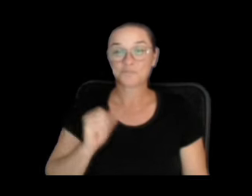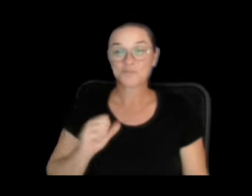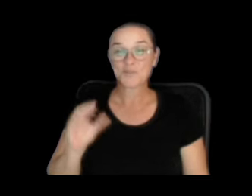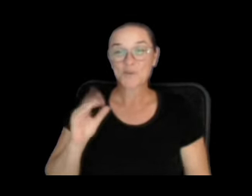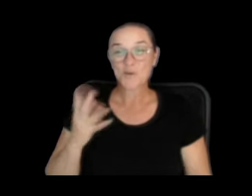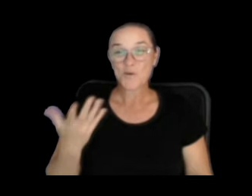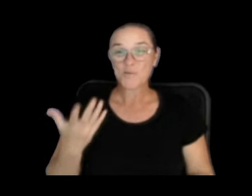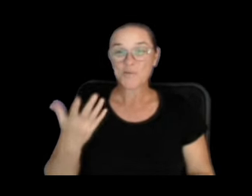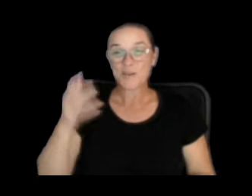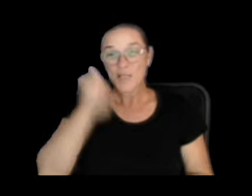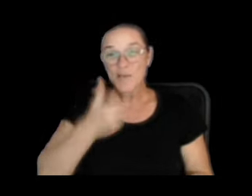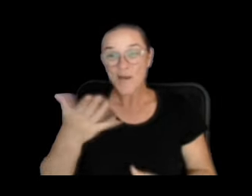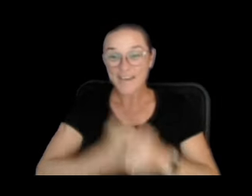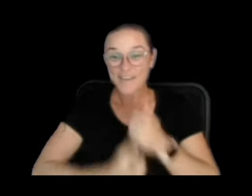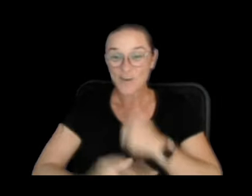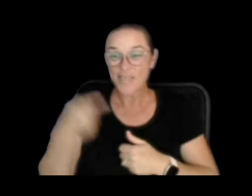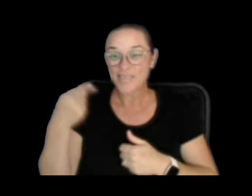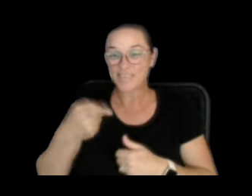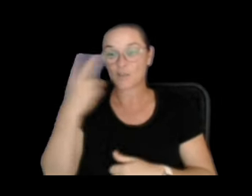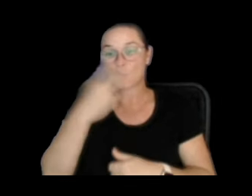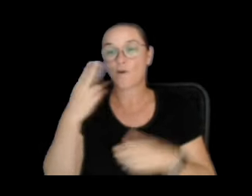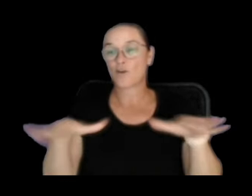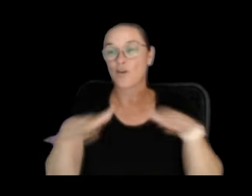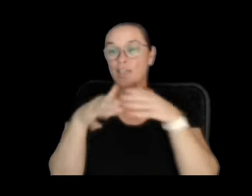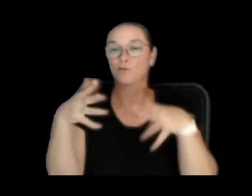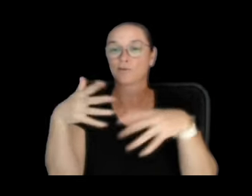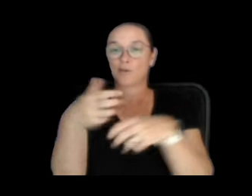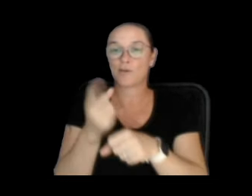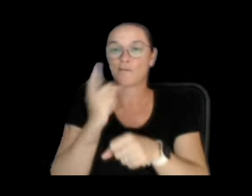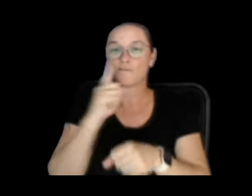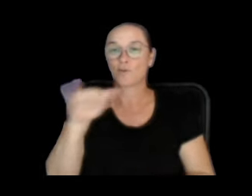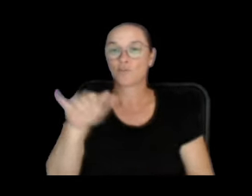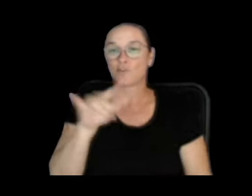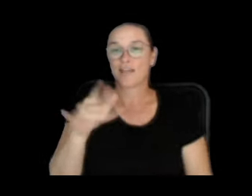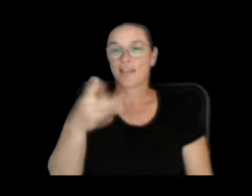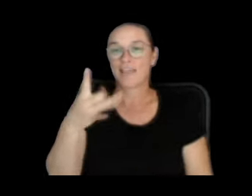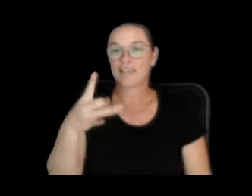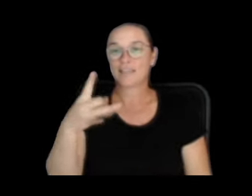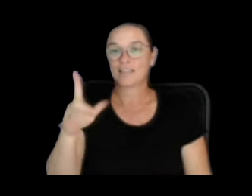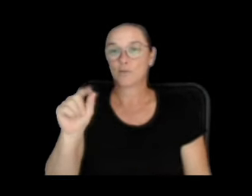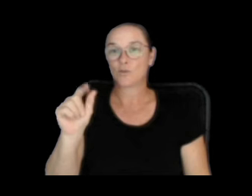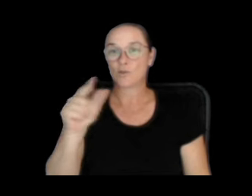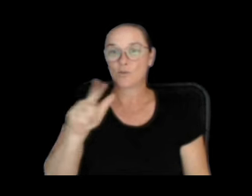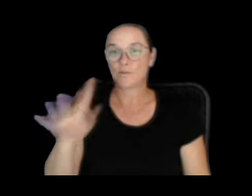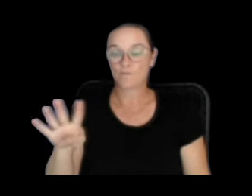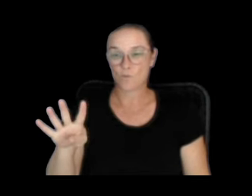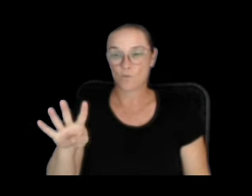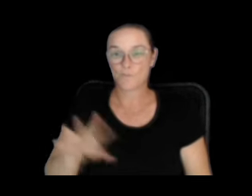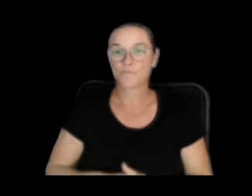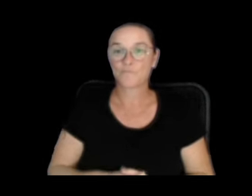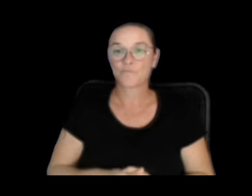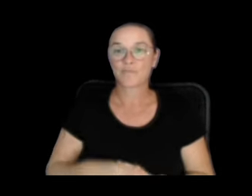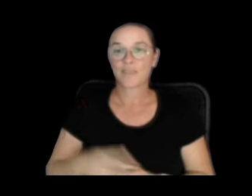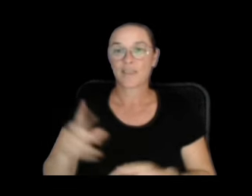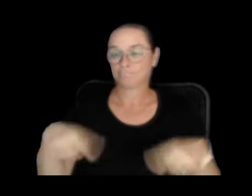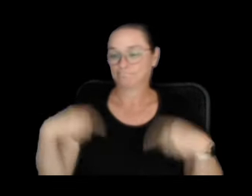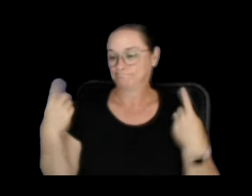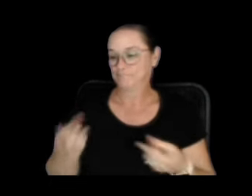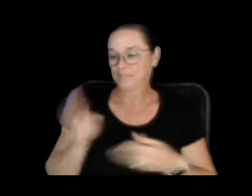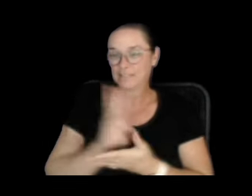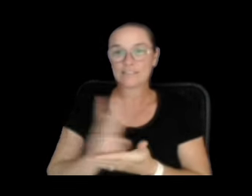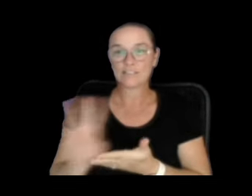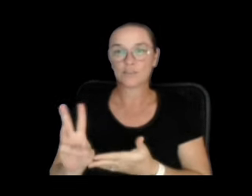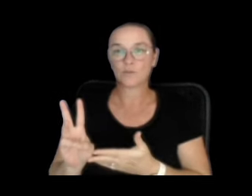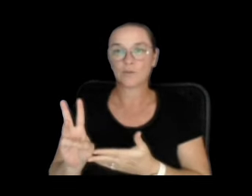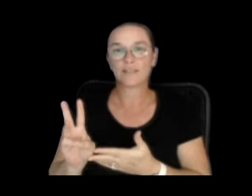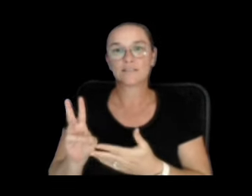Hello, everyone. This is our Hawaii volcano summary for July 18th, 2024. It's been 6 weeks since the Southwest